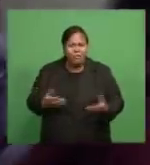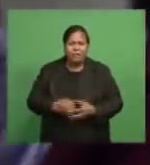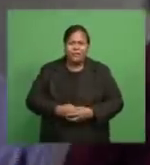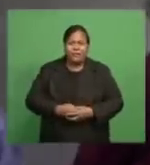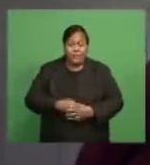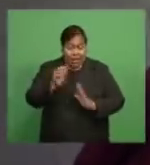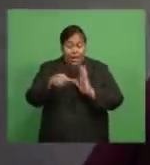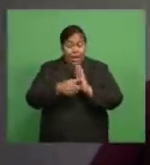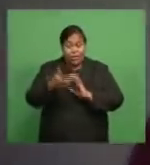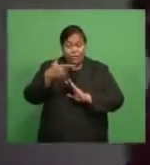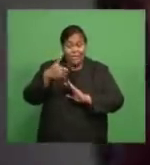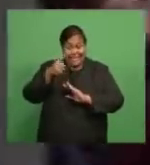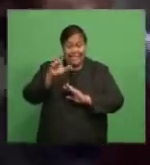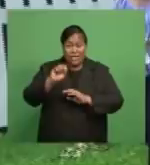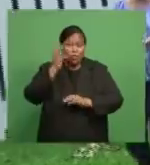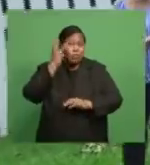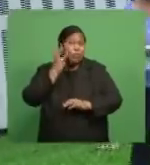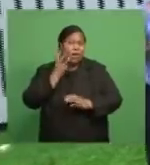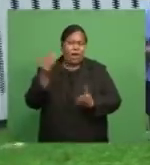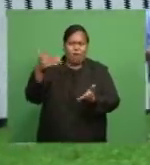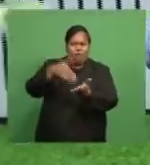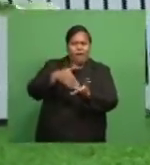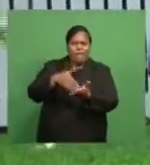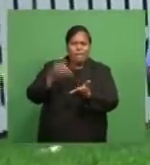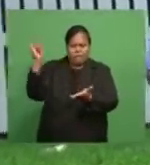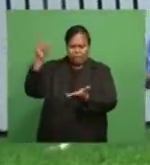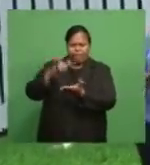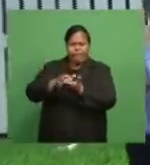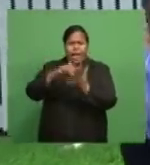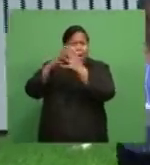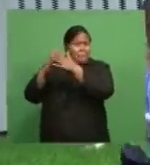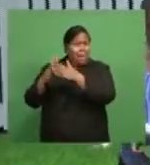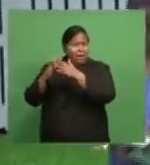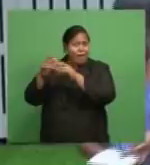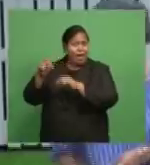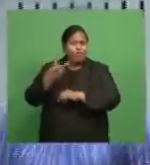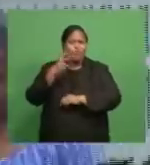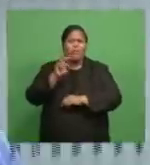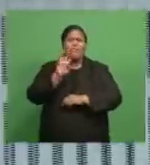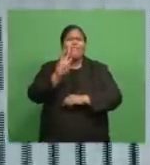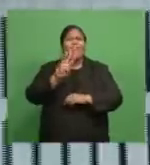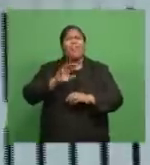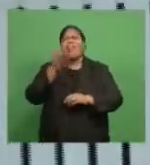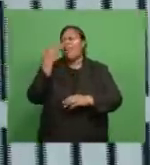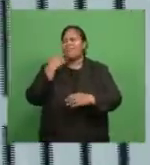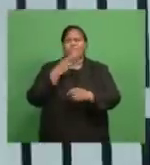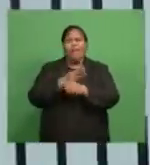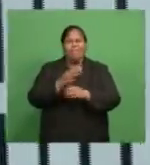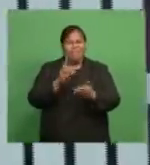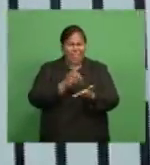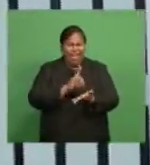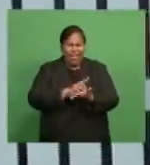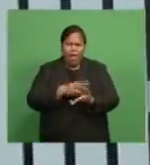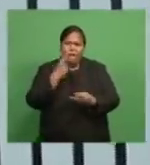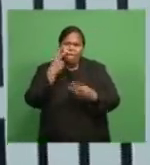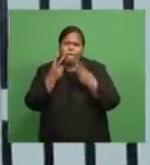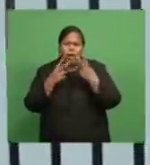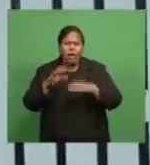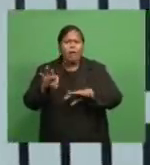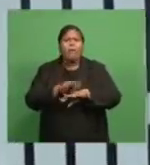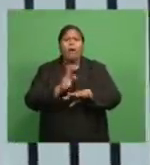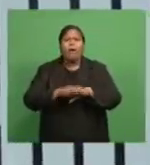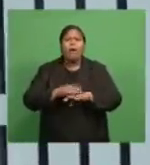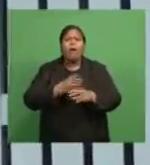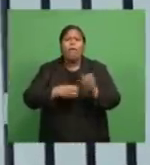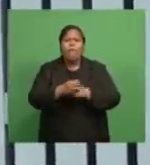60-year-old Susana Mborenivalu arrived in the country from the United States on the 23rd of last month and visited the Registrar of Marriage office